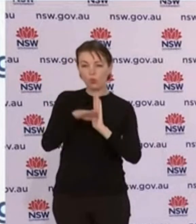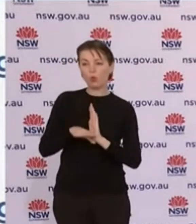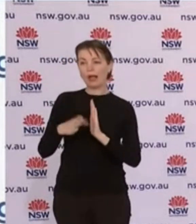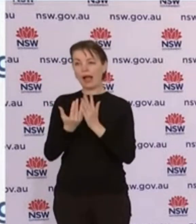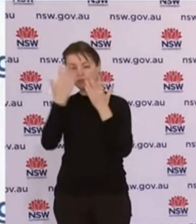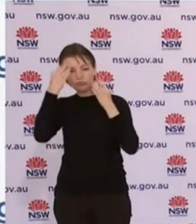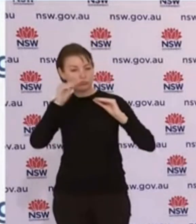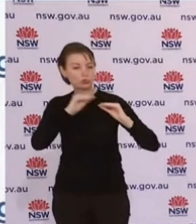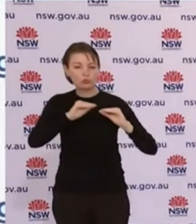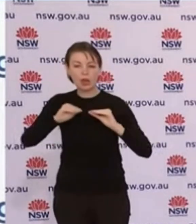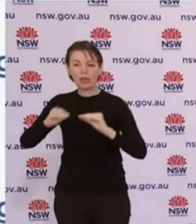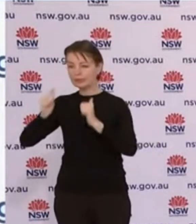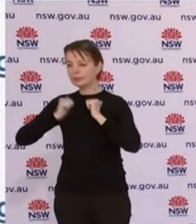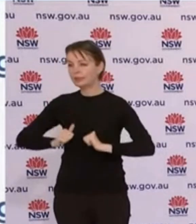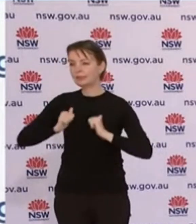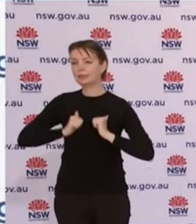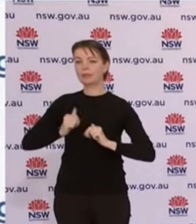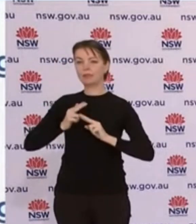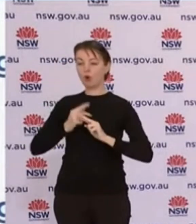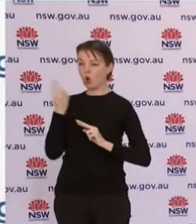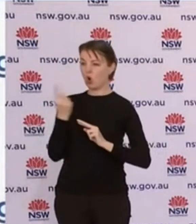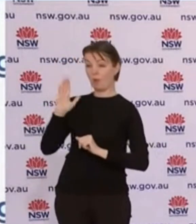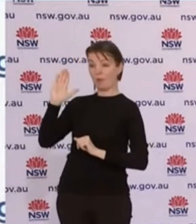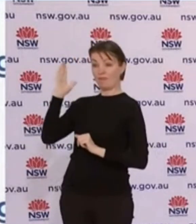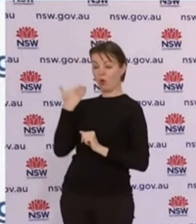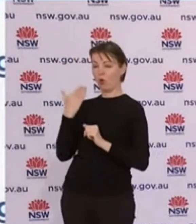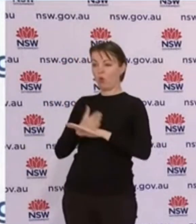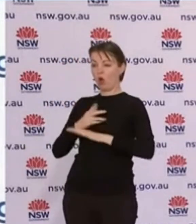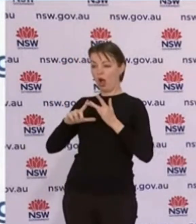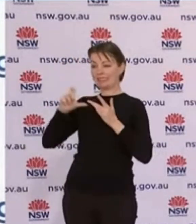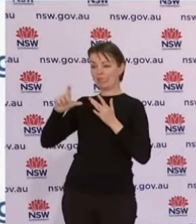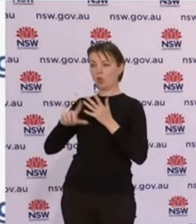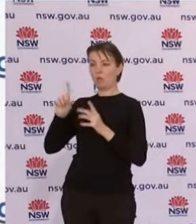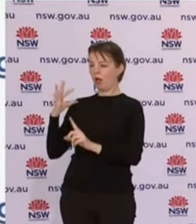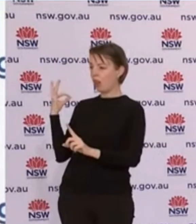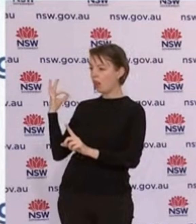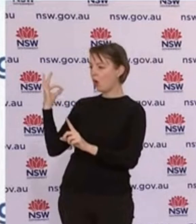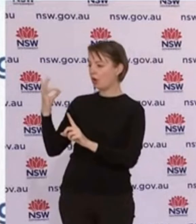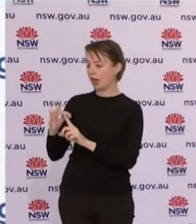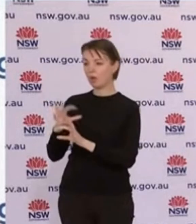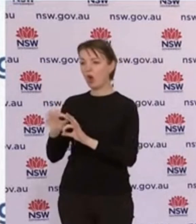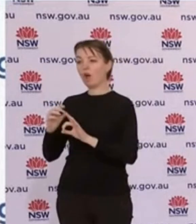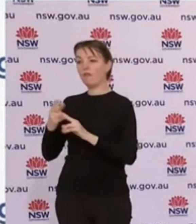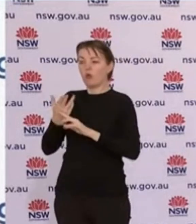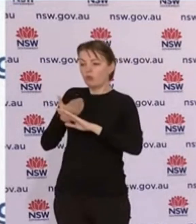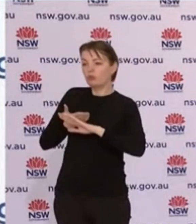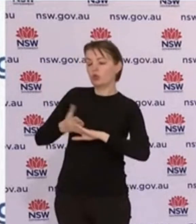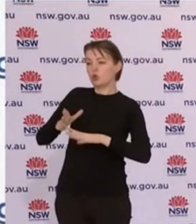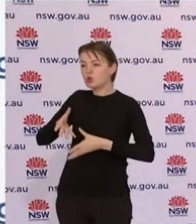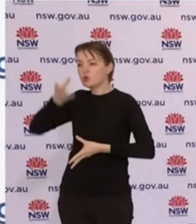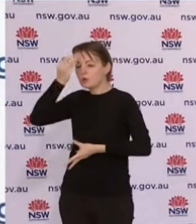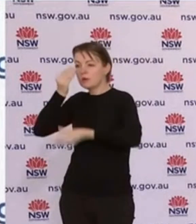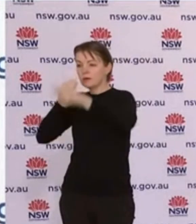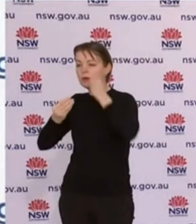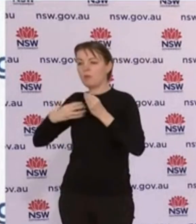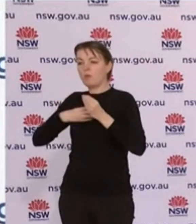people, upskilling other nurses who maybe have experience in ICU but haven't worked there for some time, looking at theatre staff who